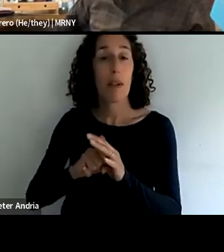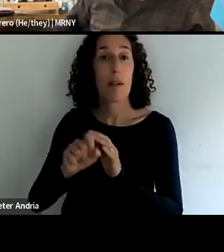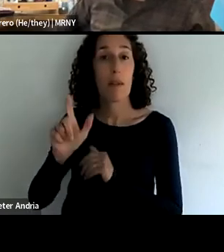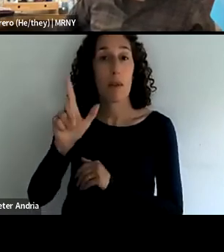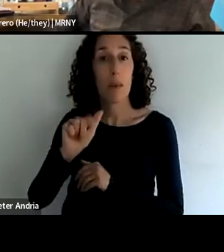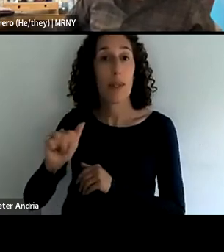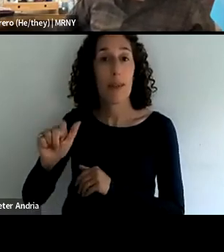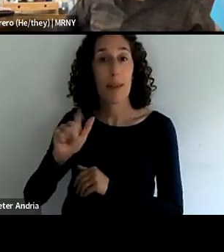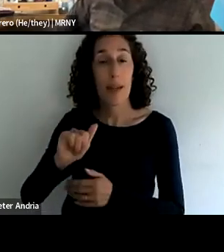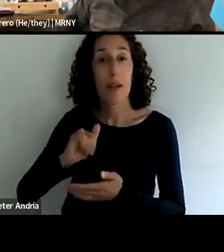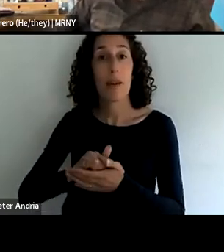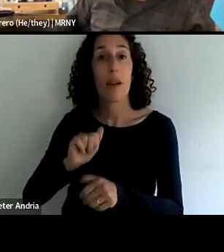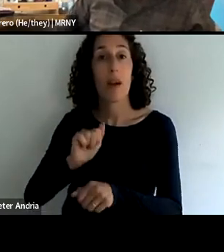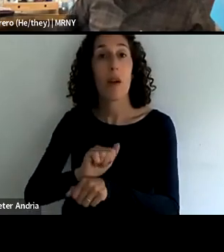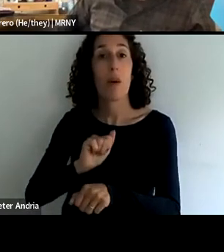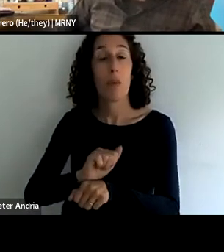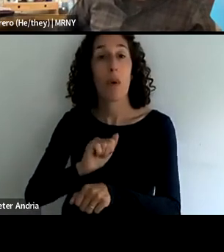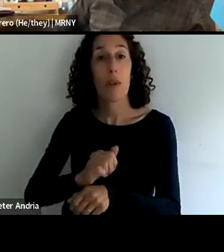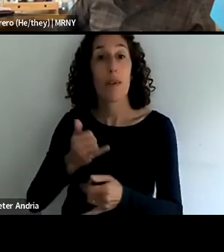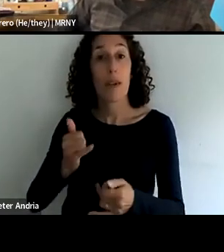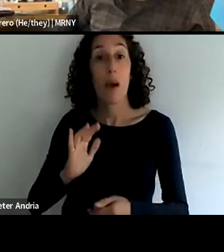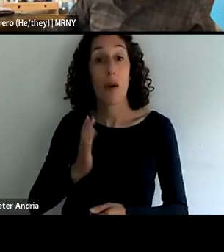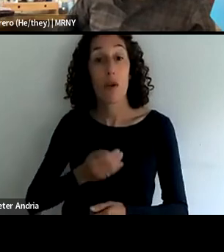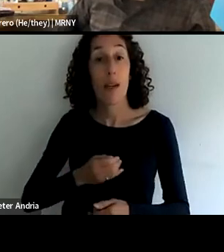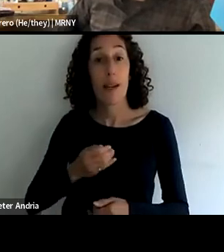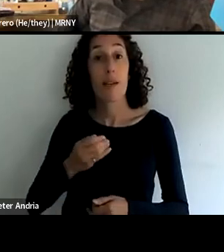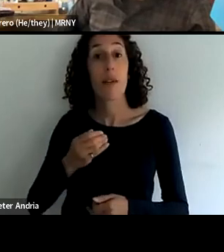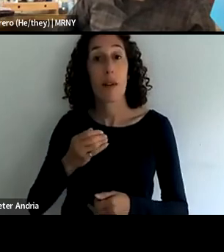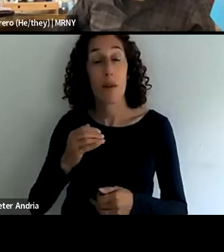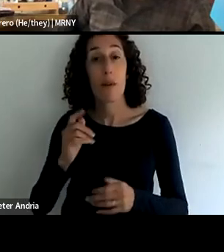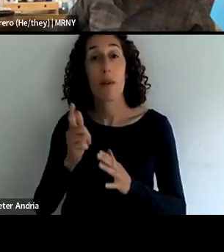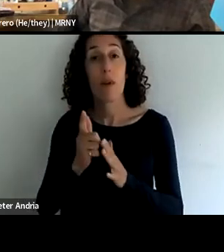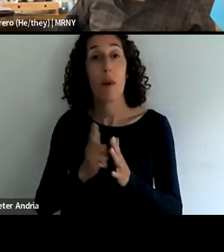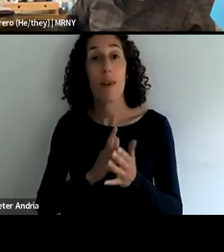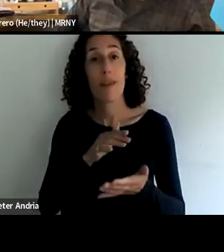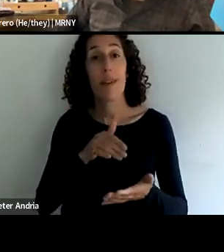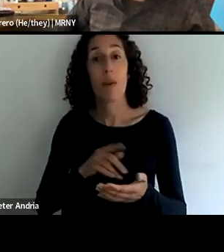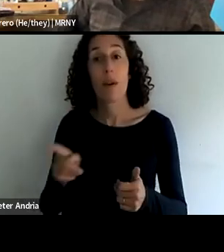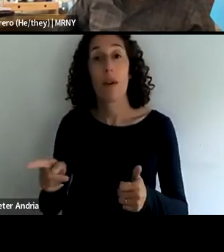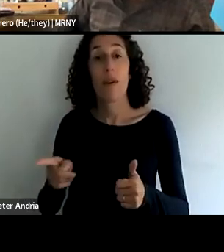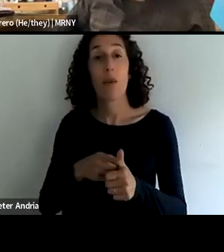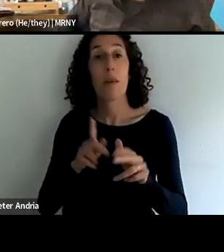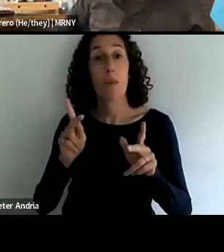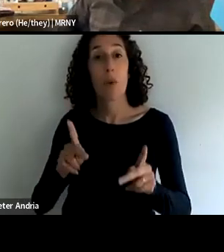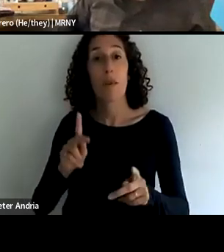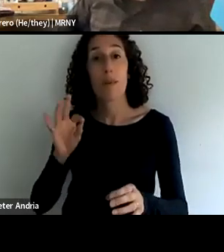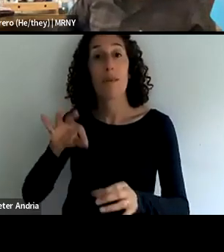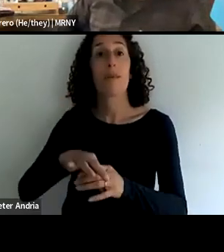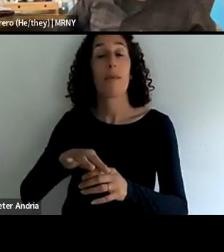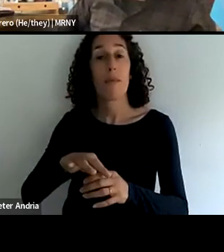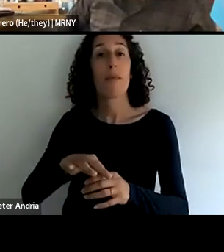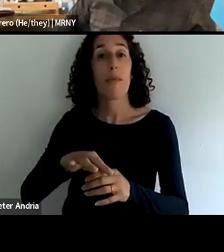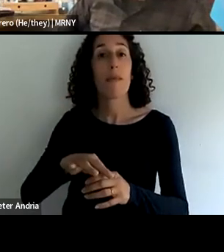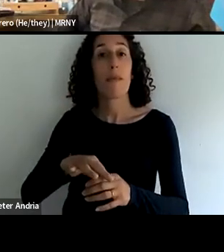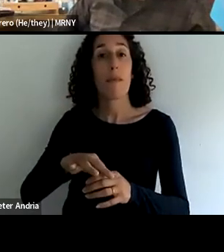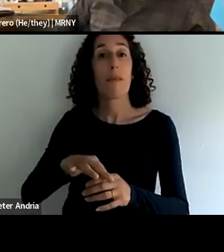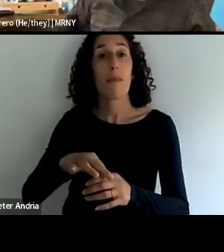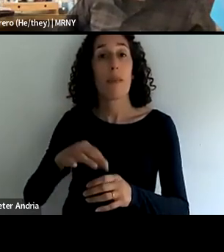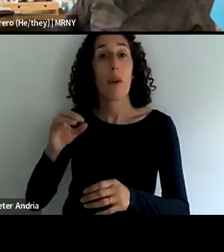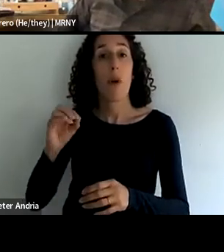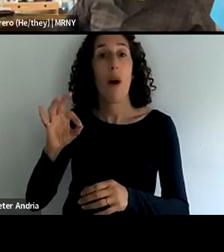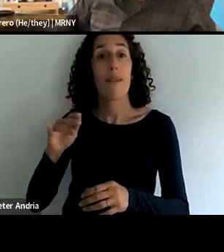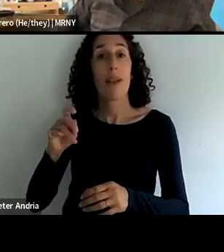at the Transgender Law Center, who's working tirelessly to advance rights and legal protections for our community. There's